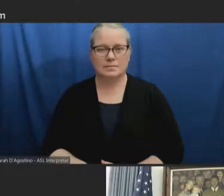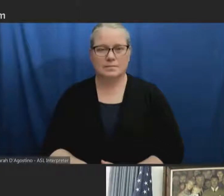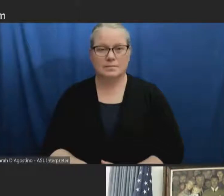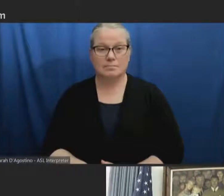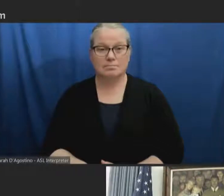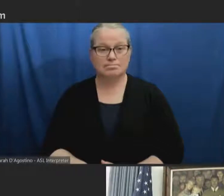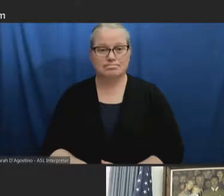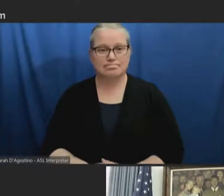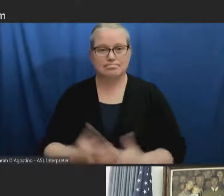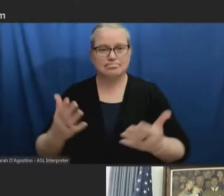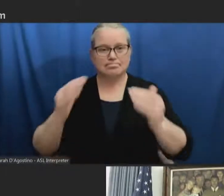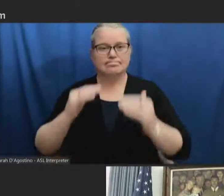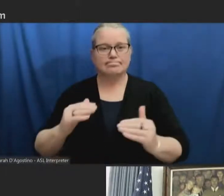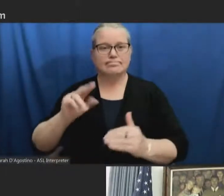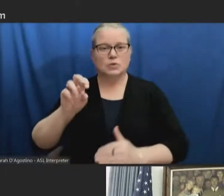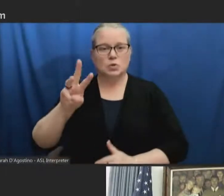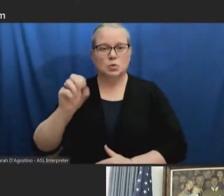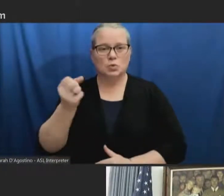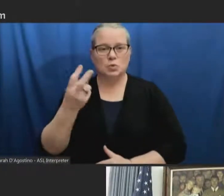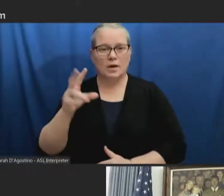News 12 Connecticut.